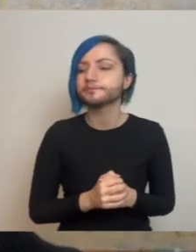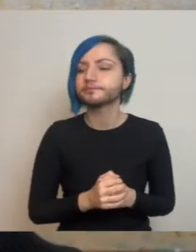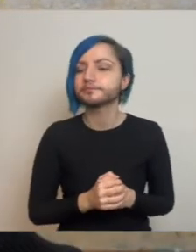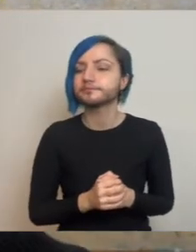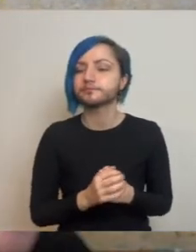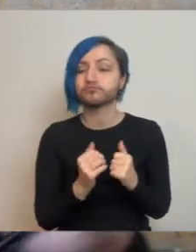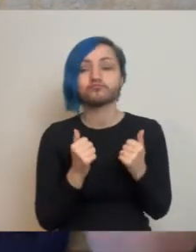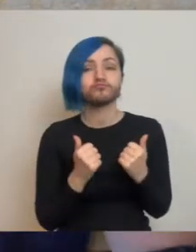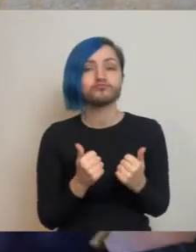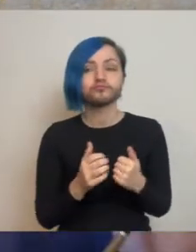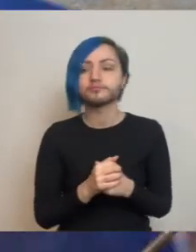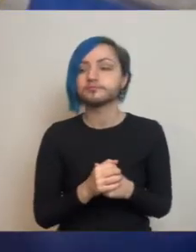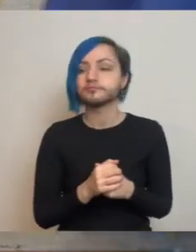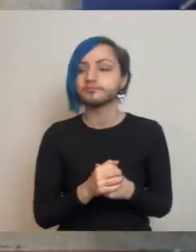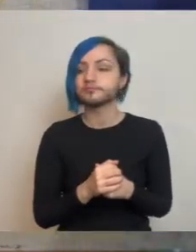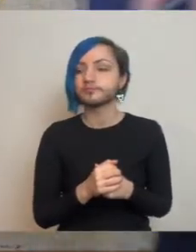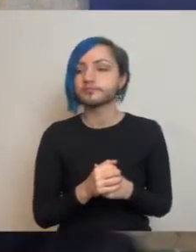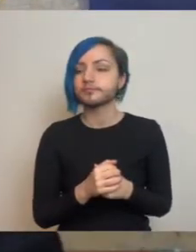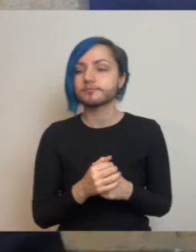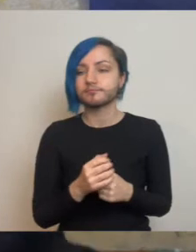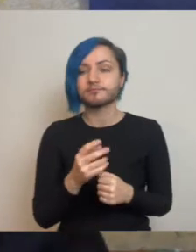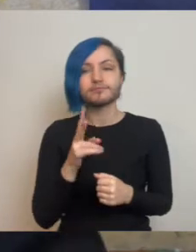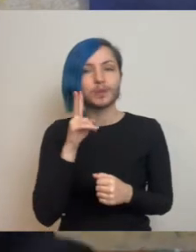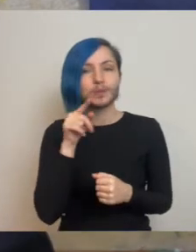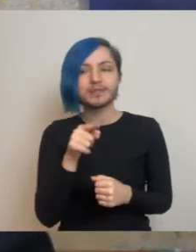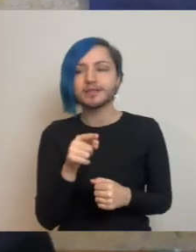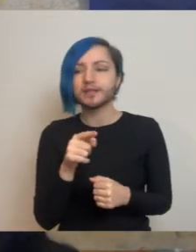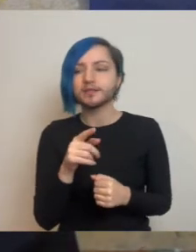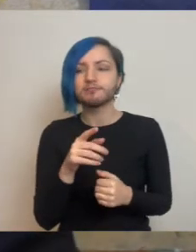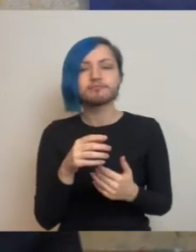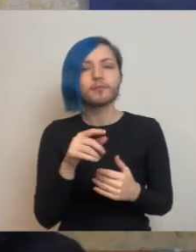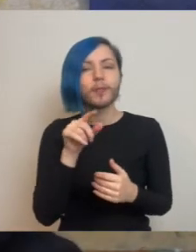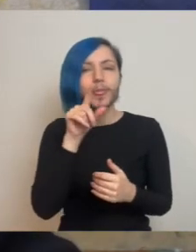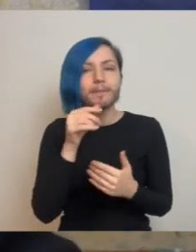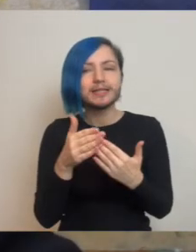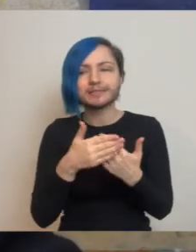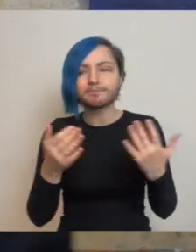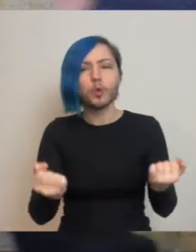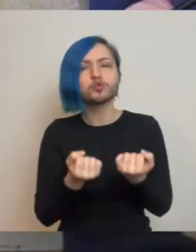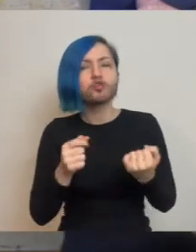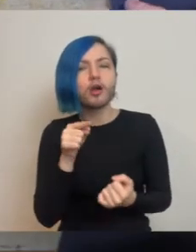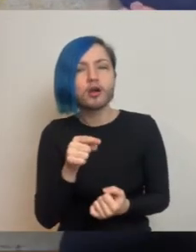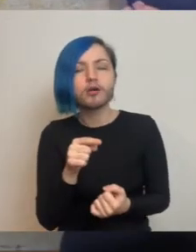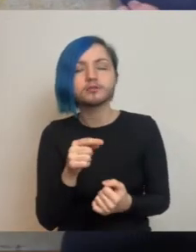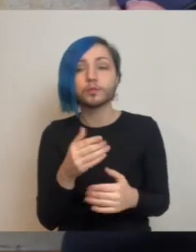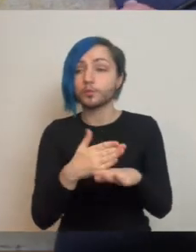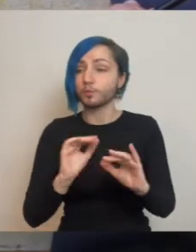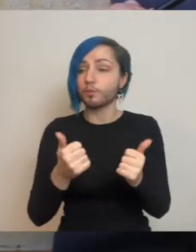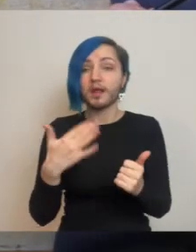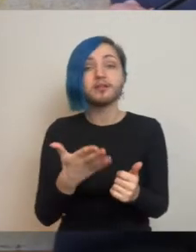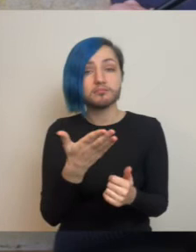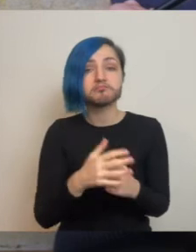Okay, so you can see here that the bird is, it's almost stronger. So that's worked quite nicely as